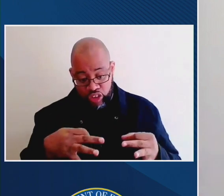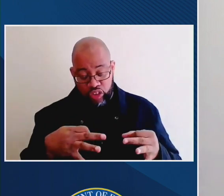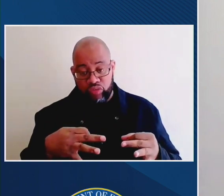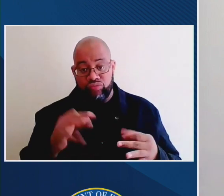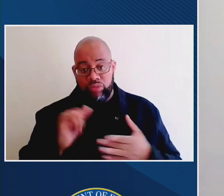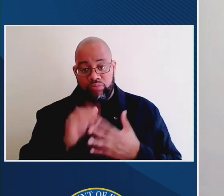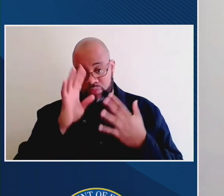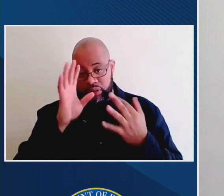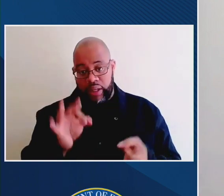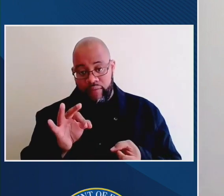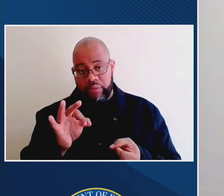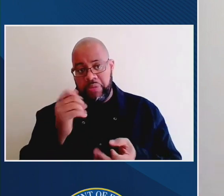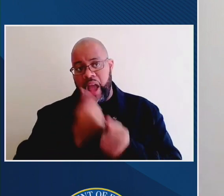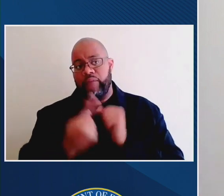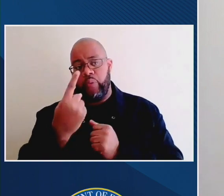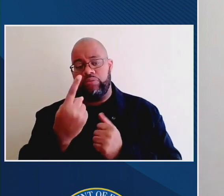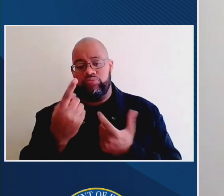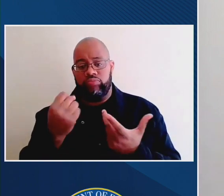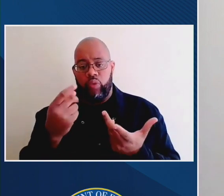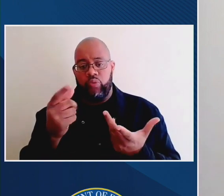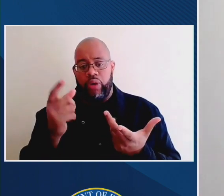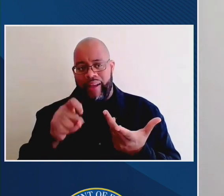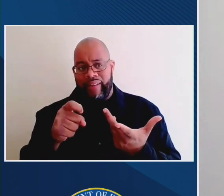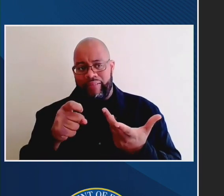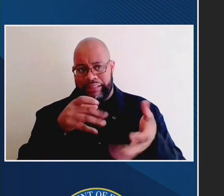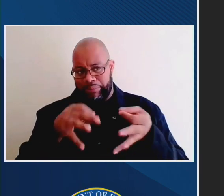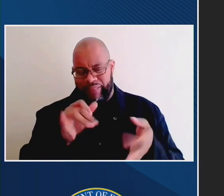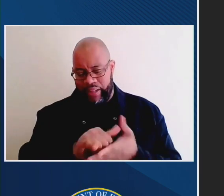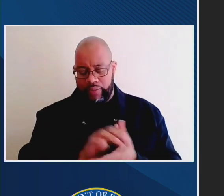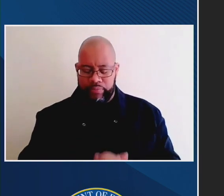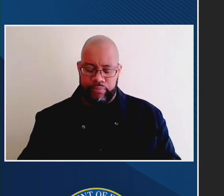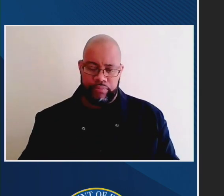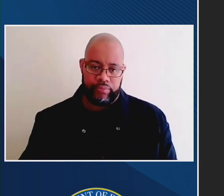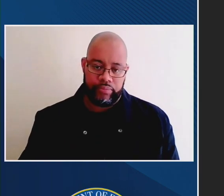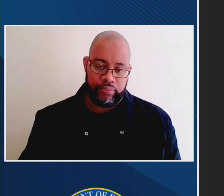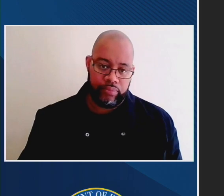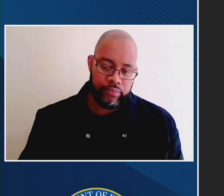be everyone. So if you all could perhaps expound upon that.